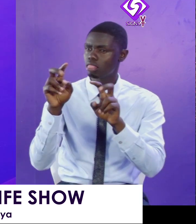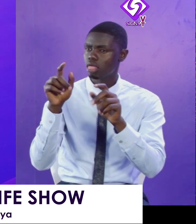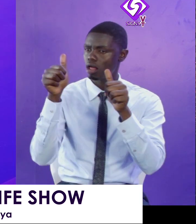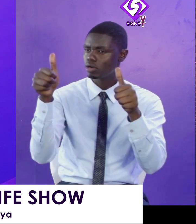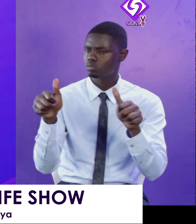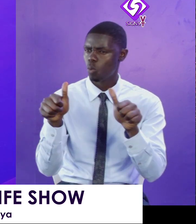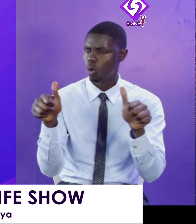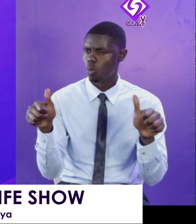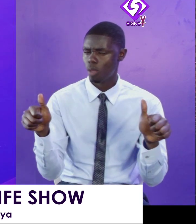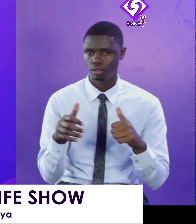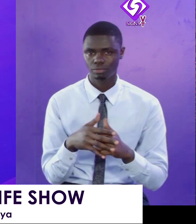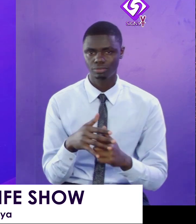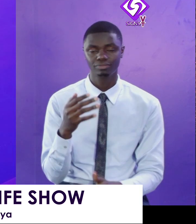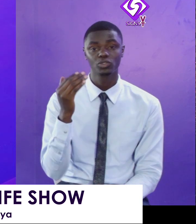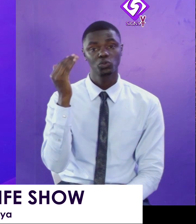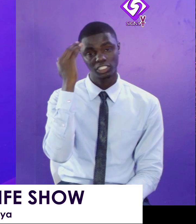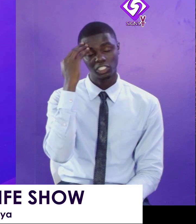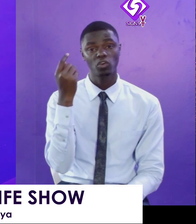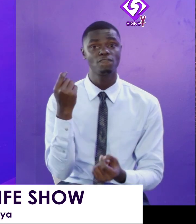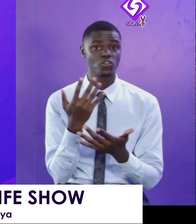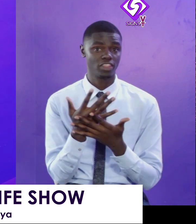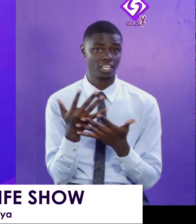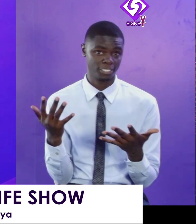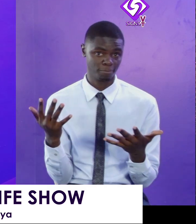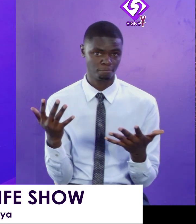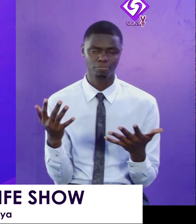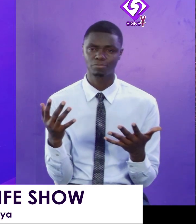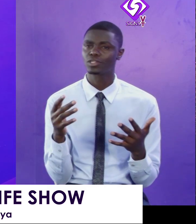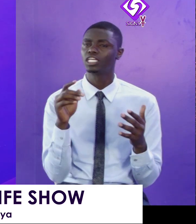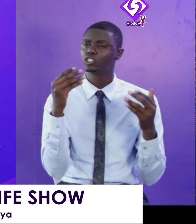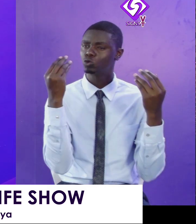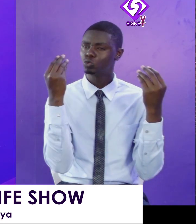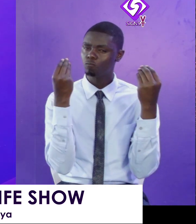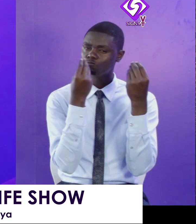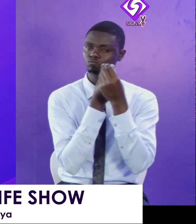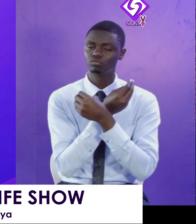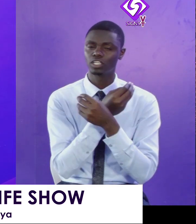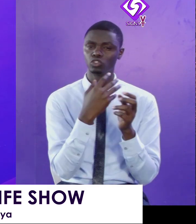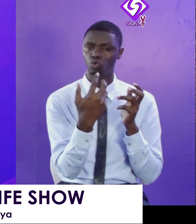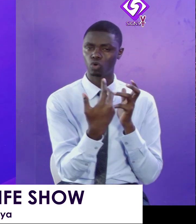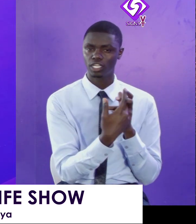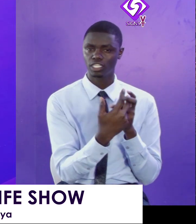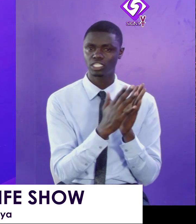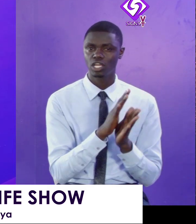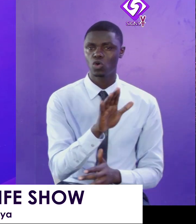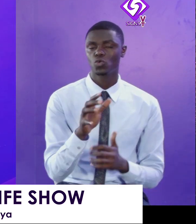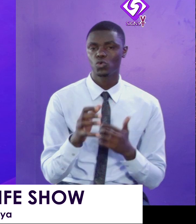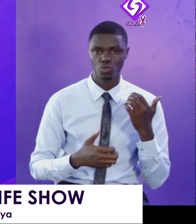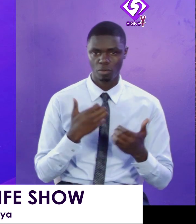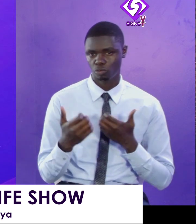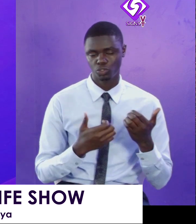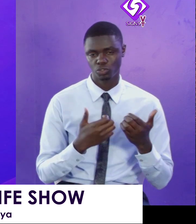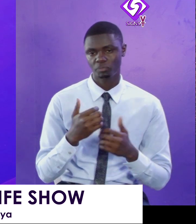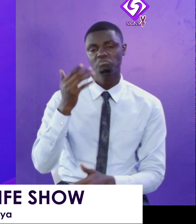well. You will notice a few things about it. It is to appeal to your emotions. I'm sure there'll be good